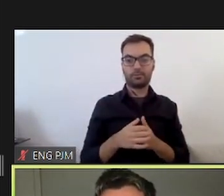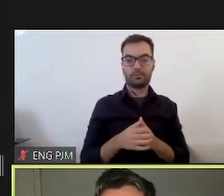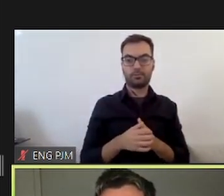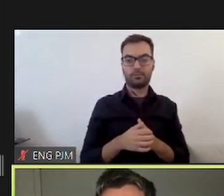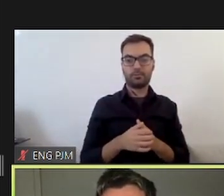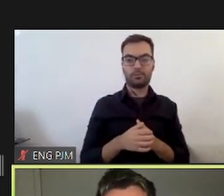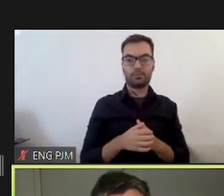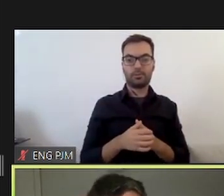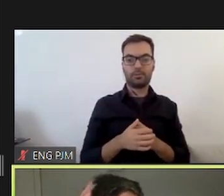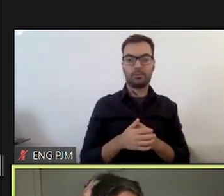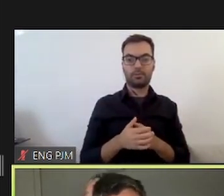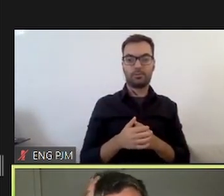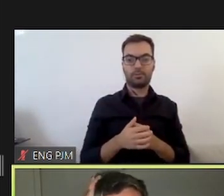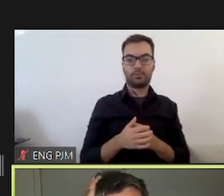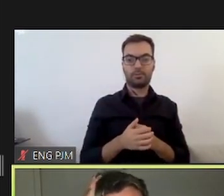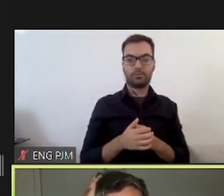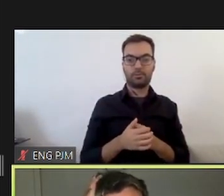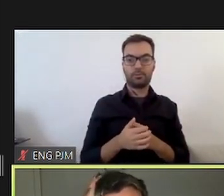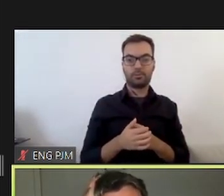voiceover